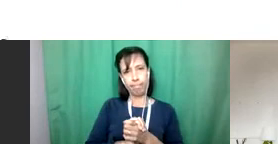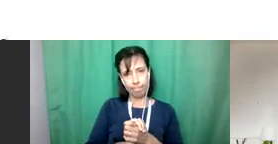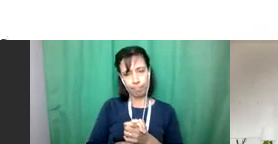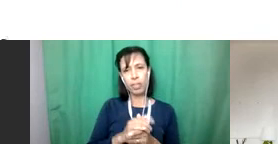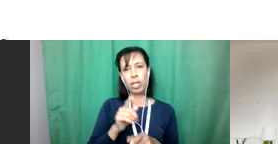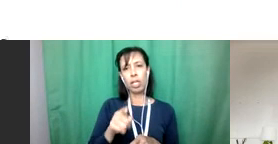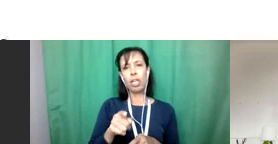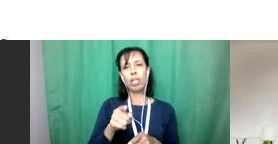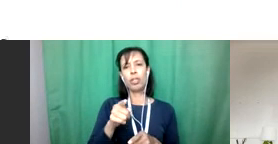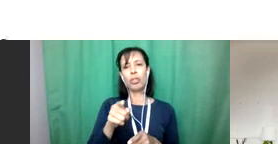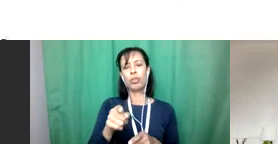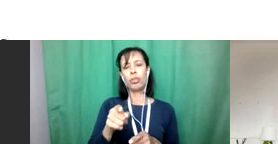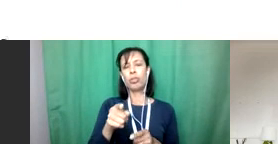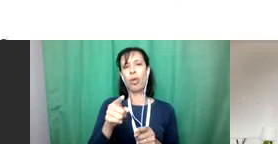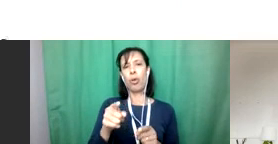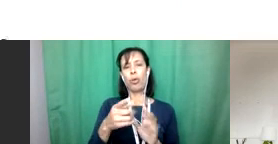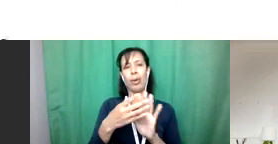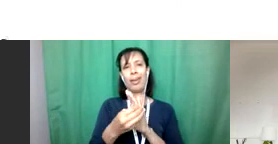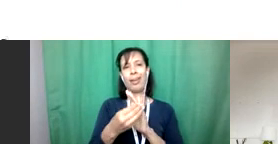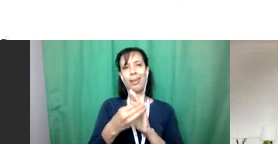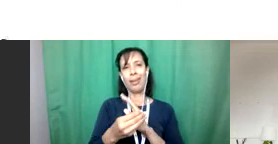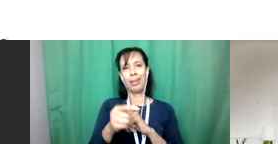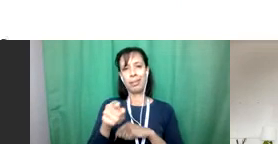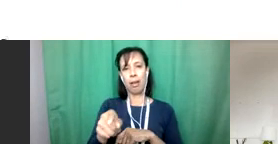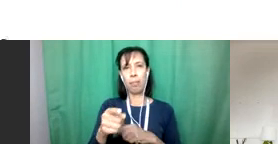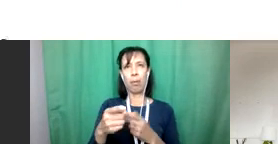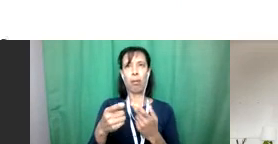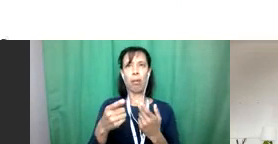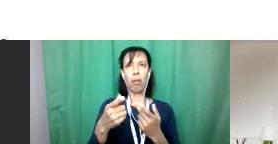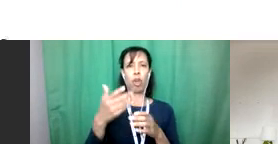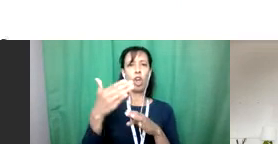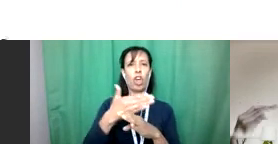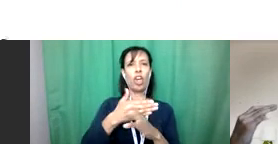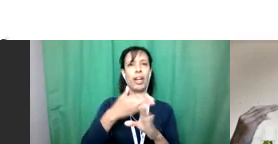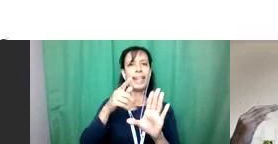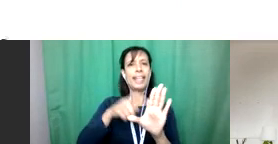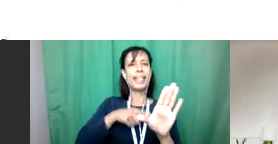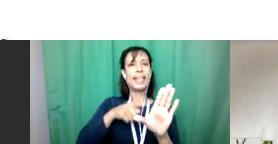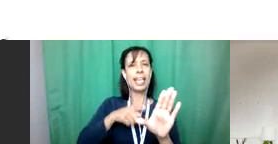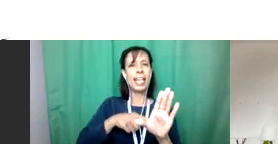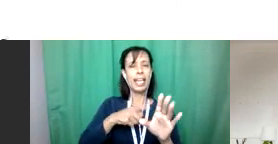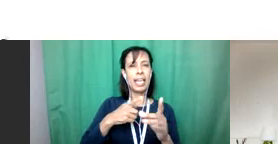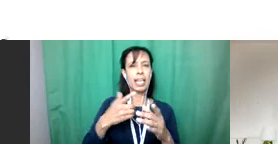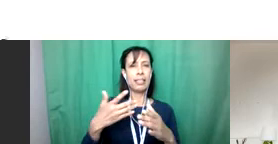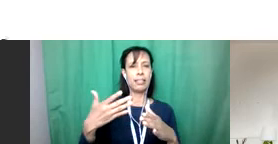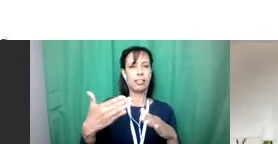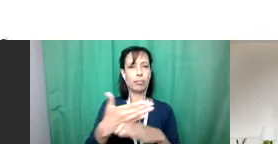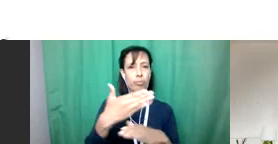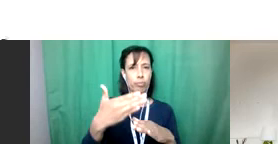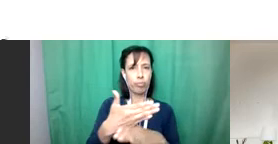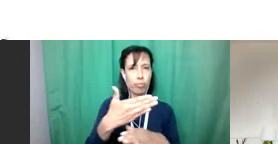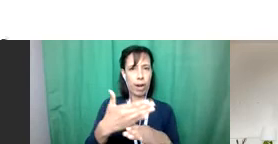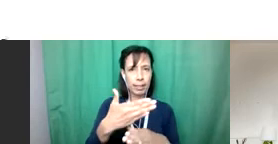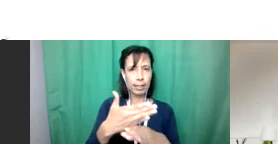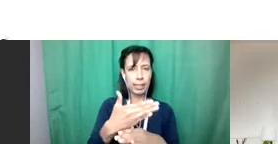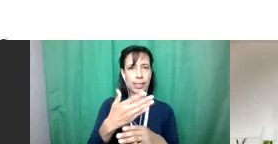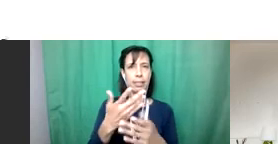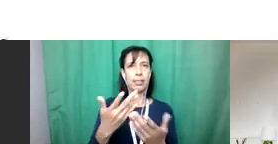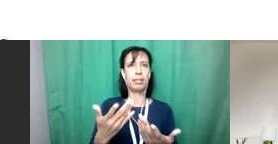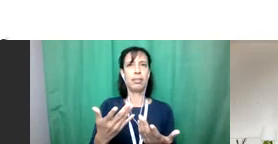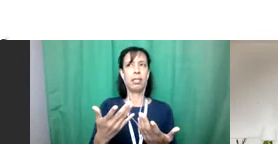the practice, early years practice in a particular setting, then perhaps the research that's been done in Japan or